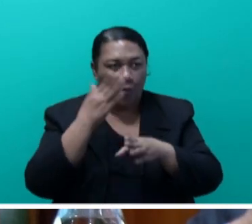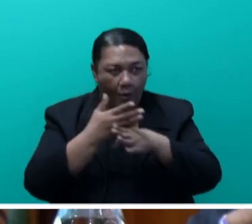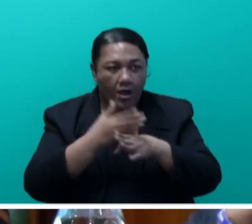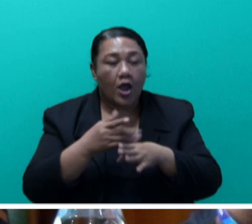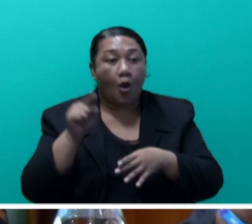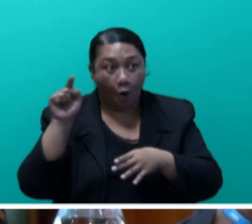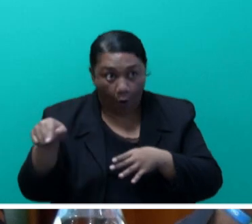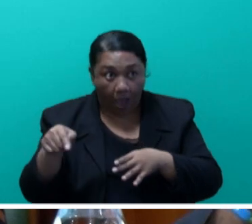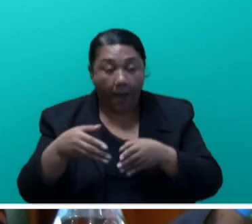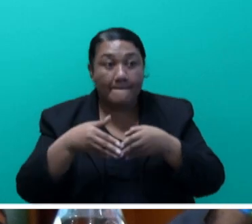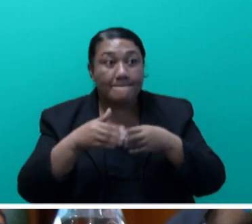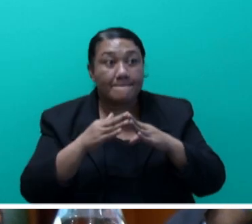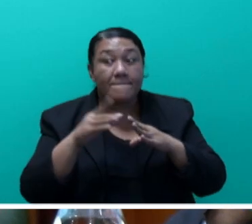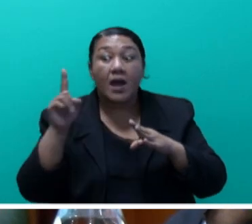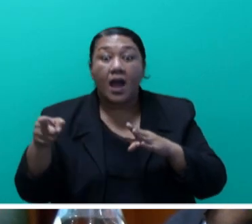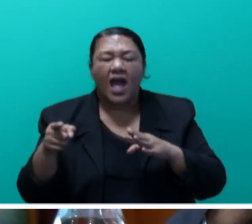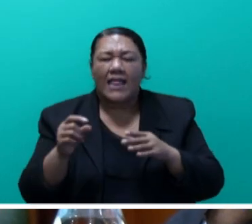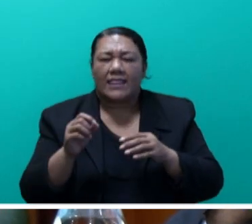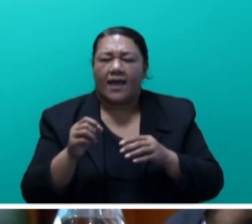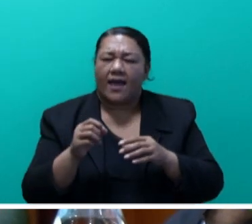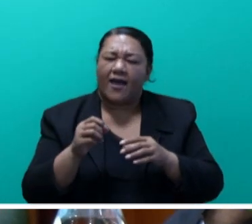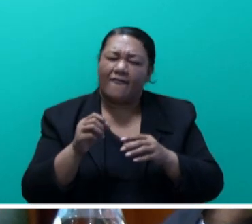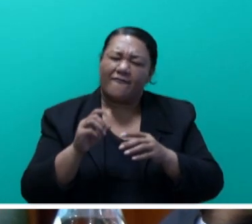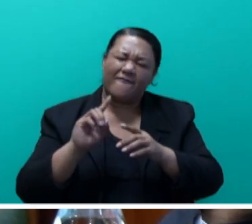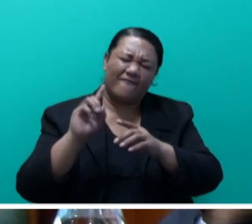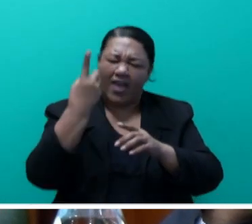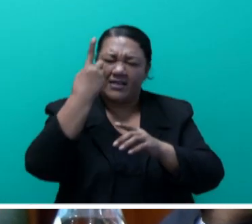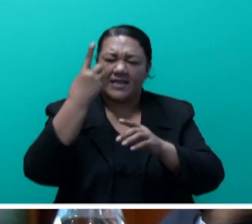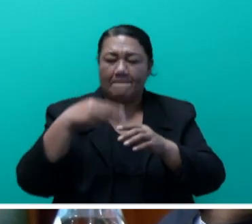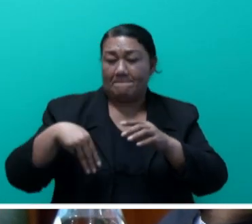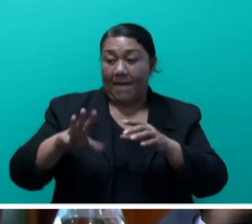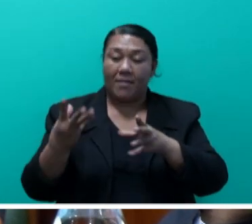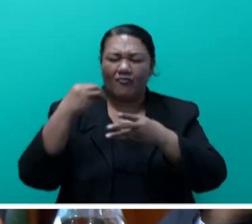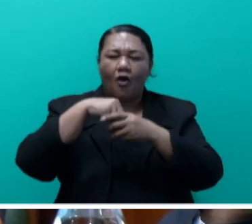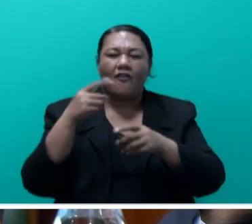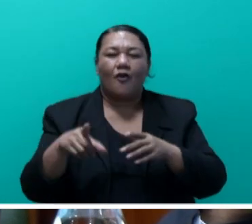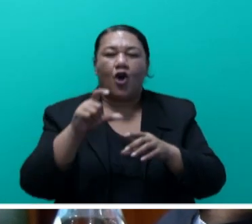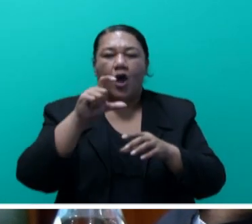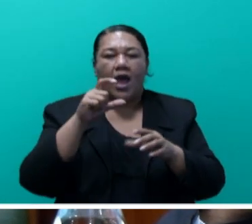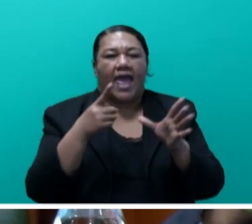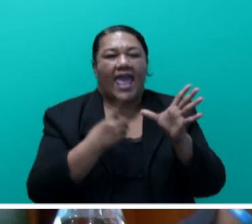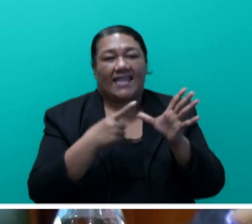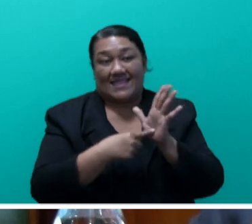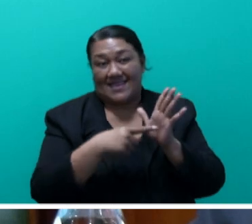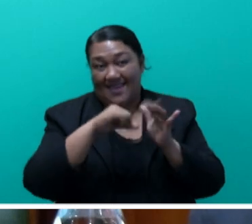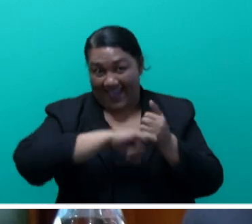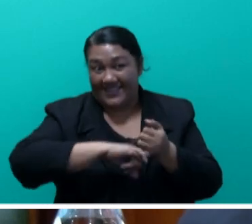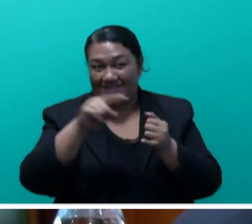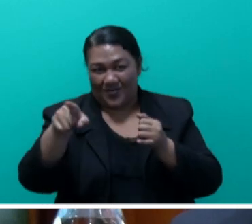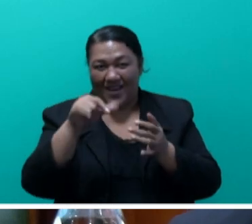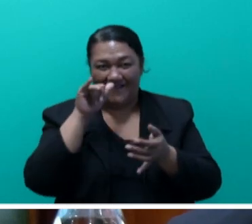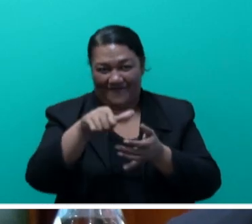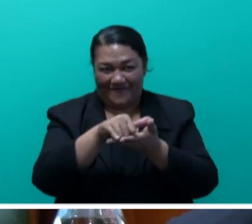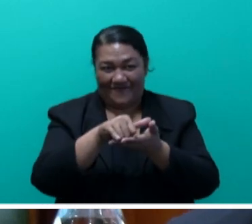for ATS, which is now a well-established organization with the shareholding given by the